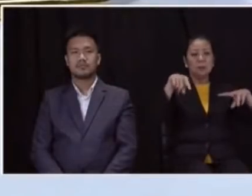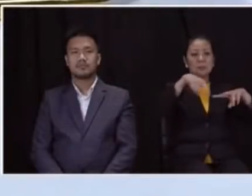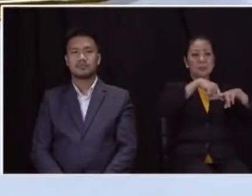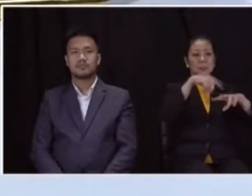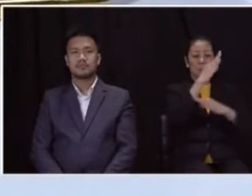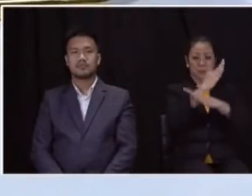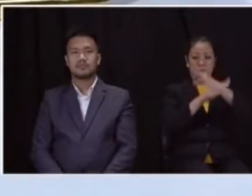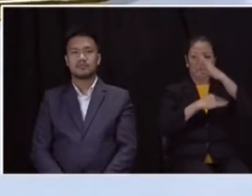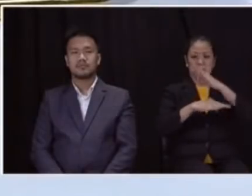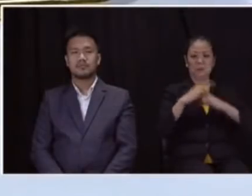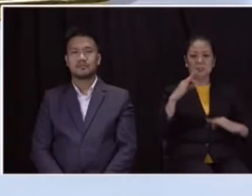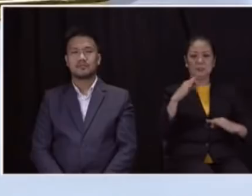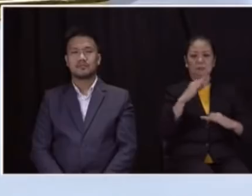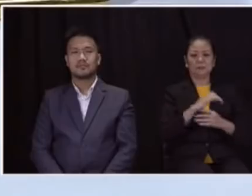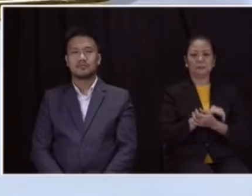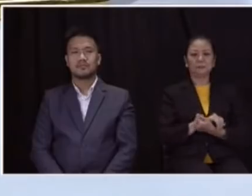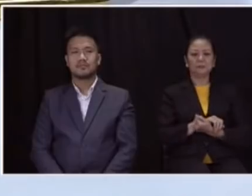his feet.